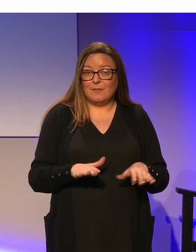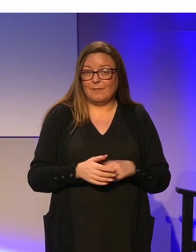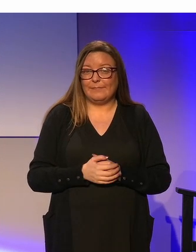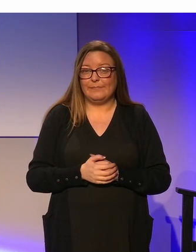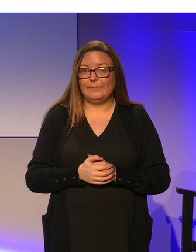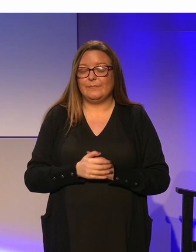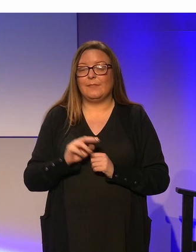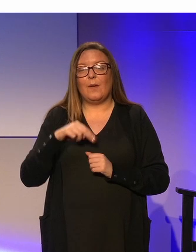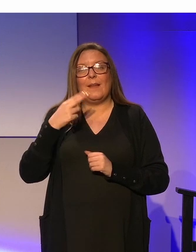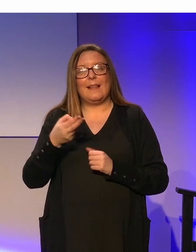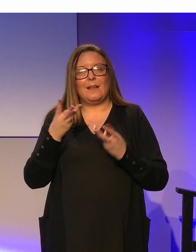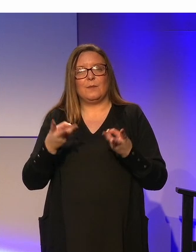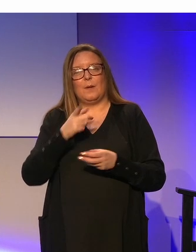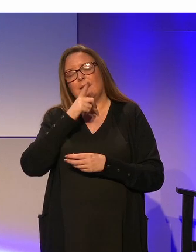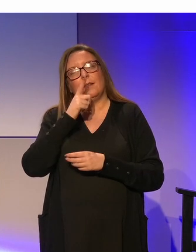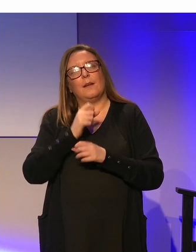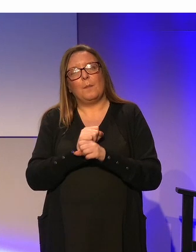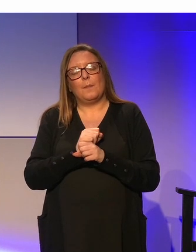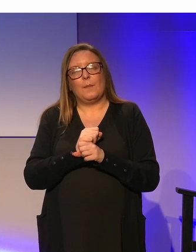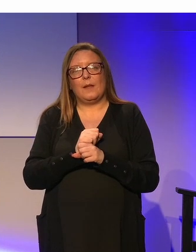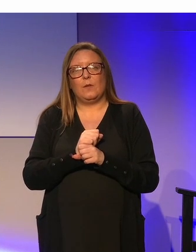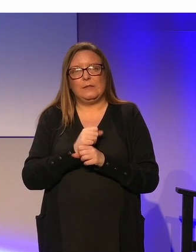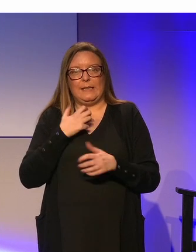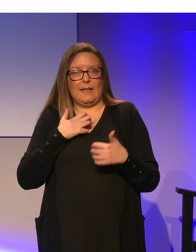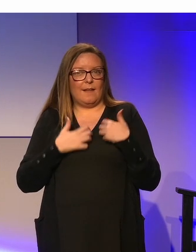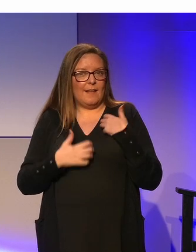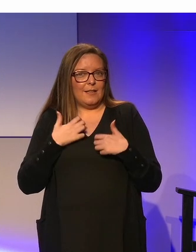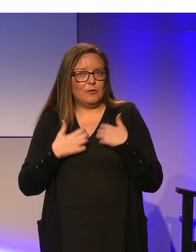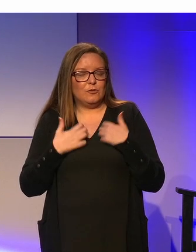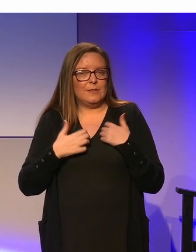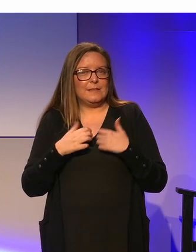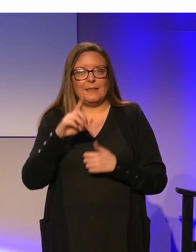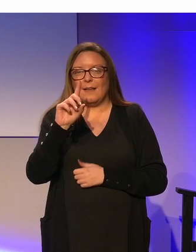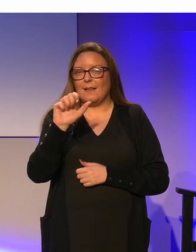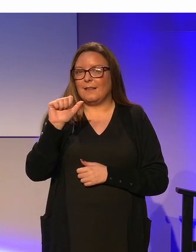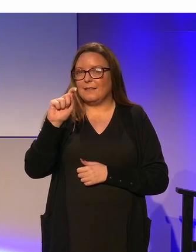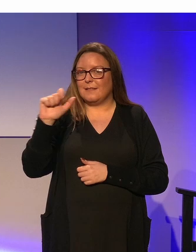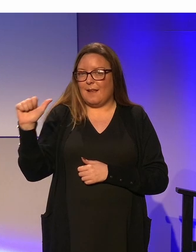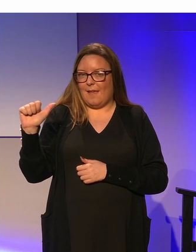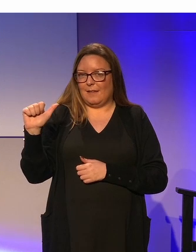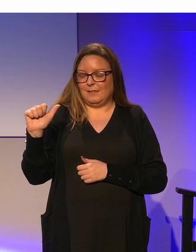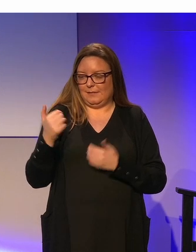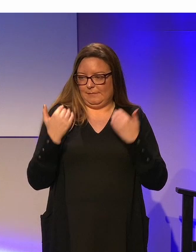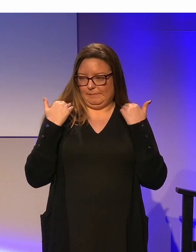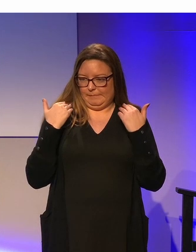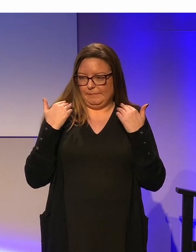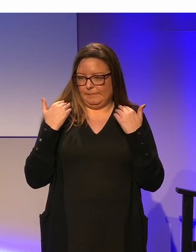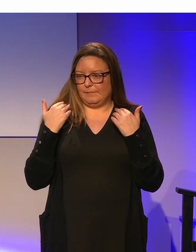the next thing we want to talk about is a really interesting phenomenon in our data. And what we found when